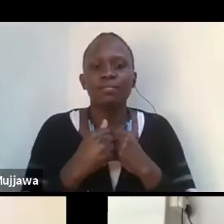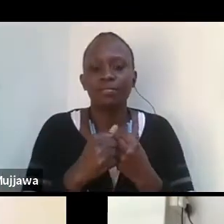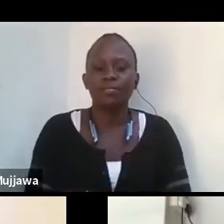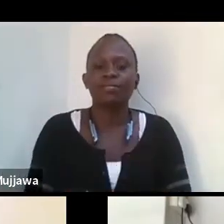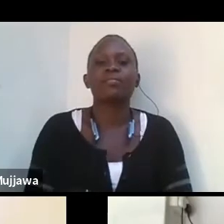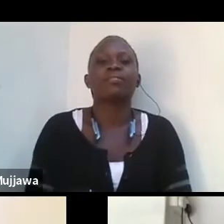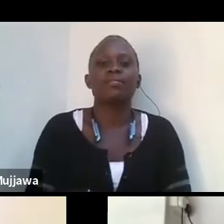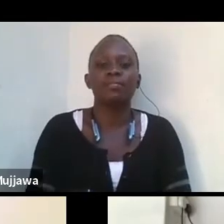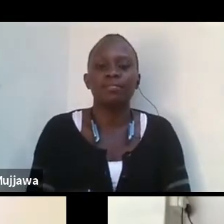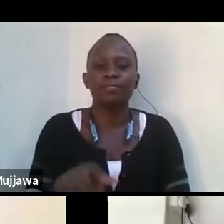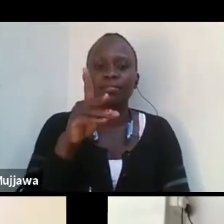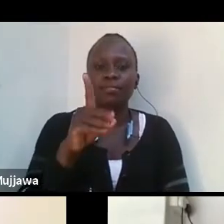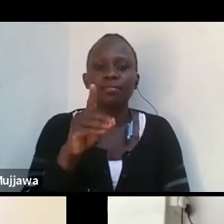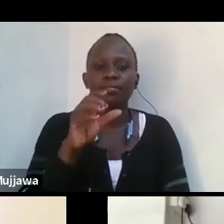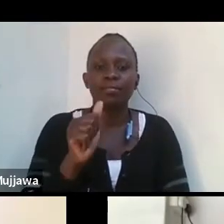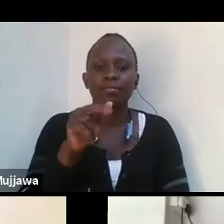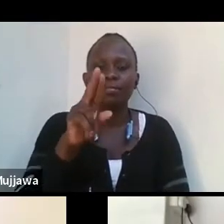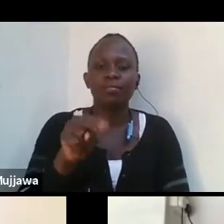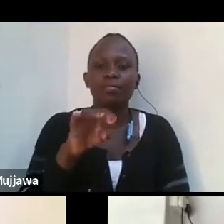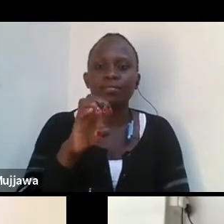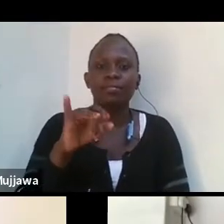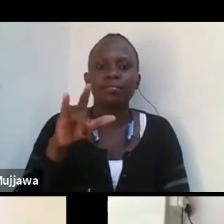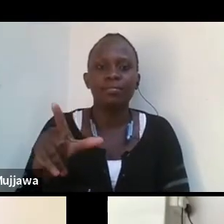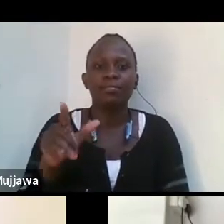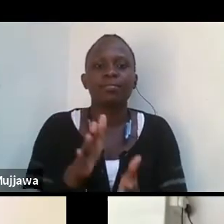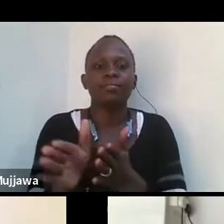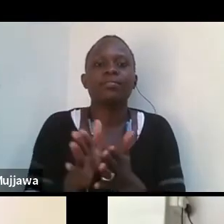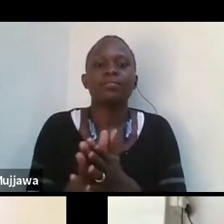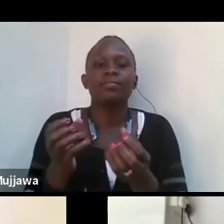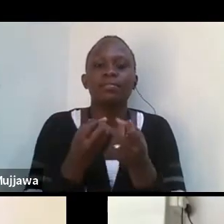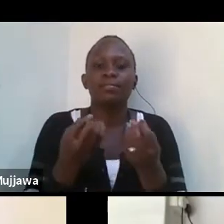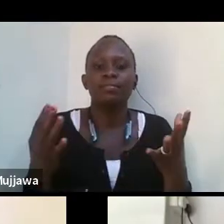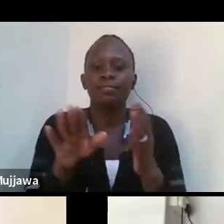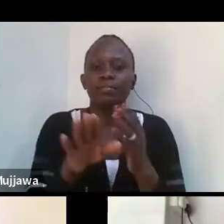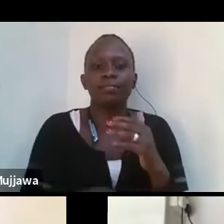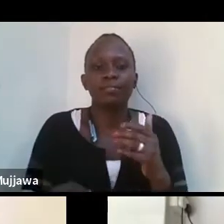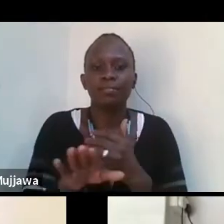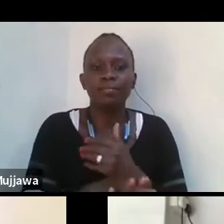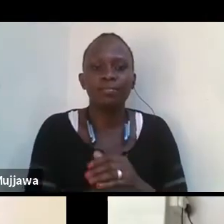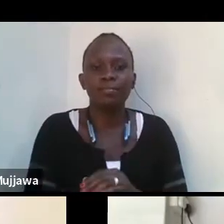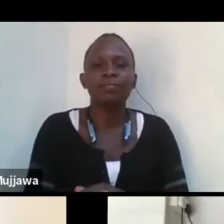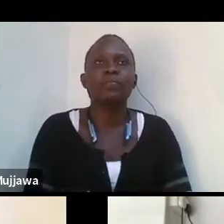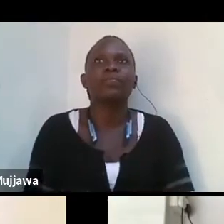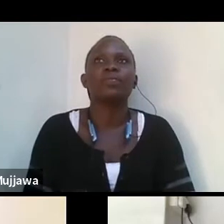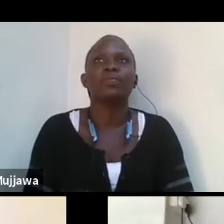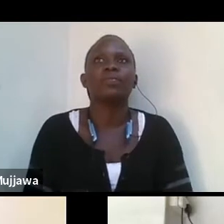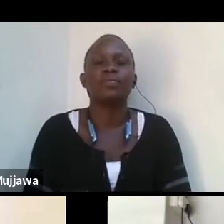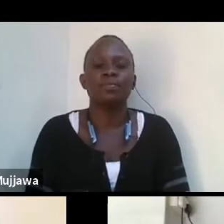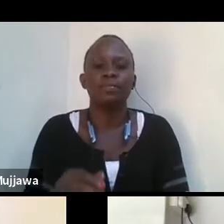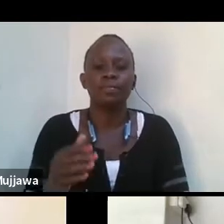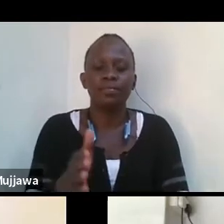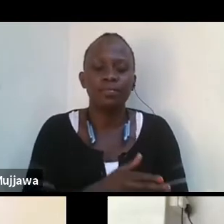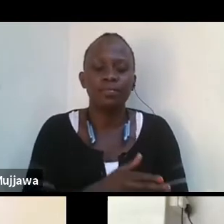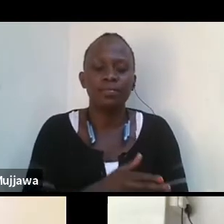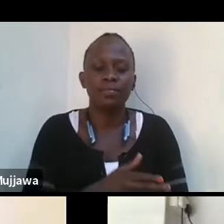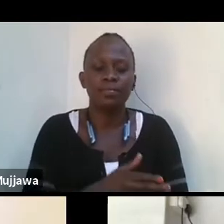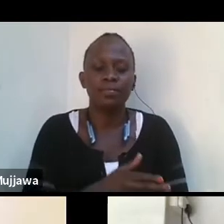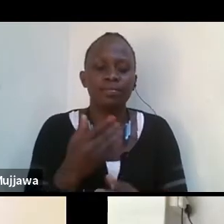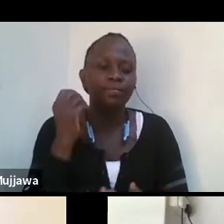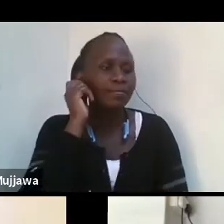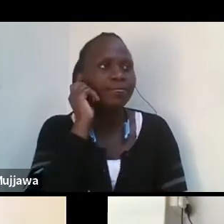the areas that I had looked to talk about, but the plans, let's start with the board. Very,